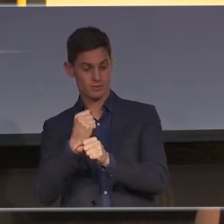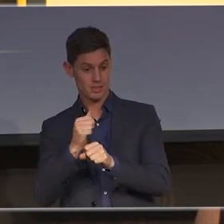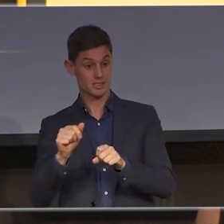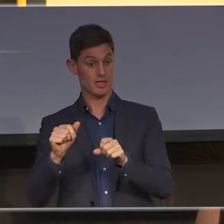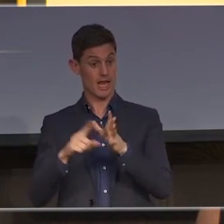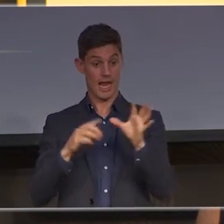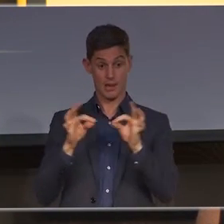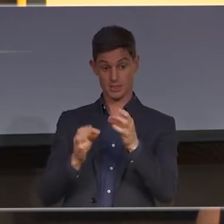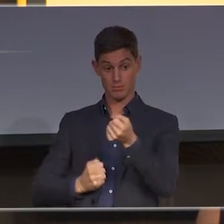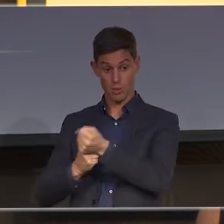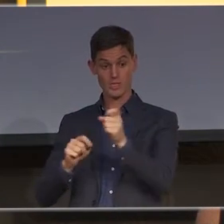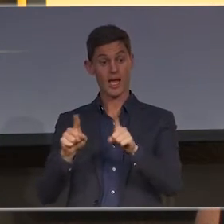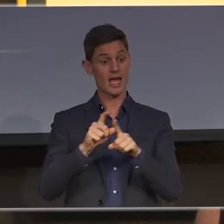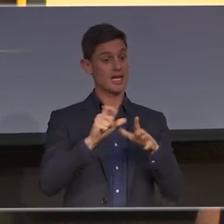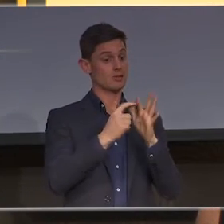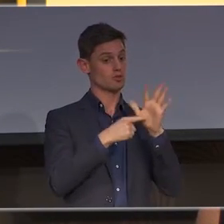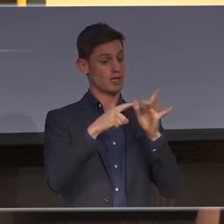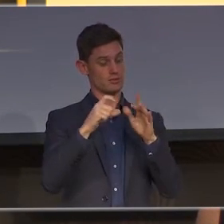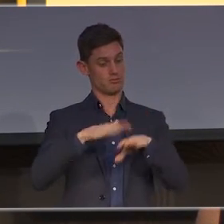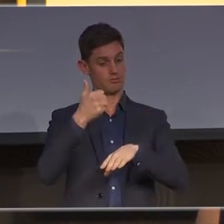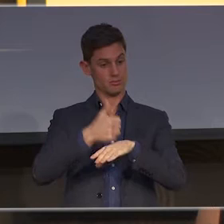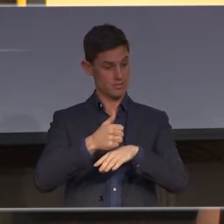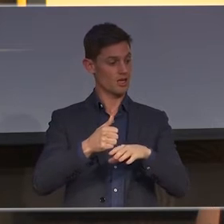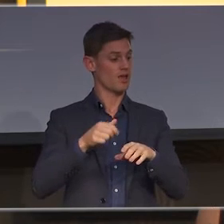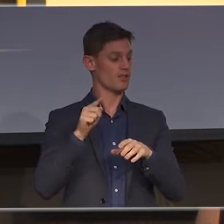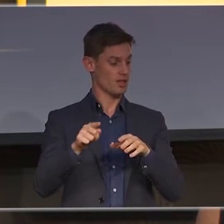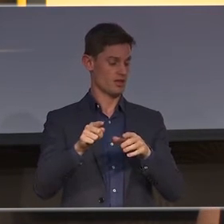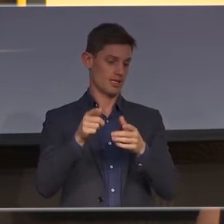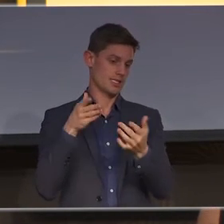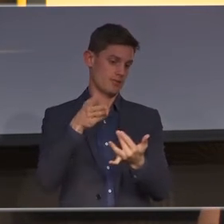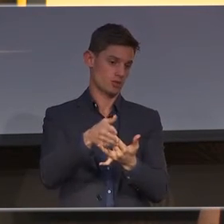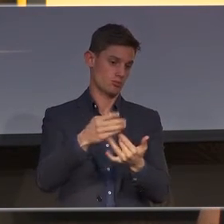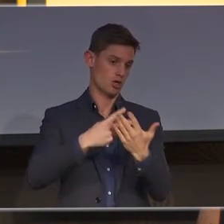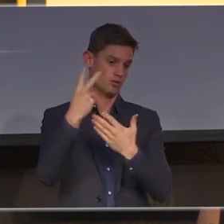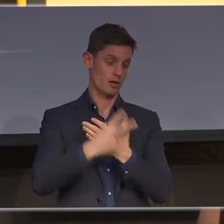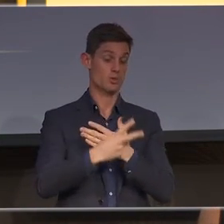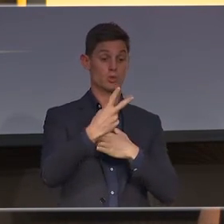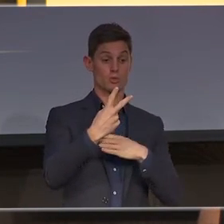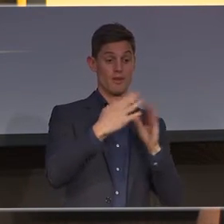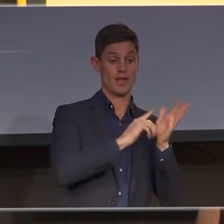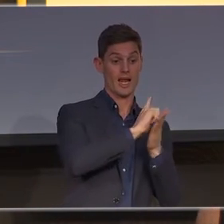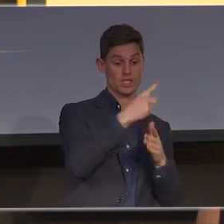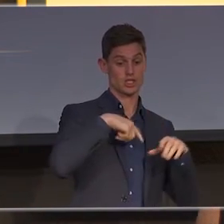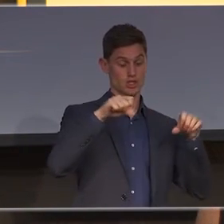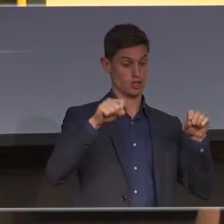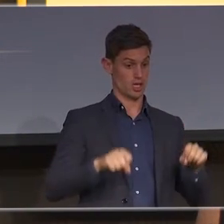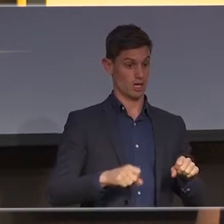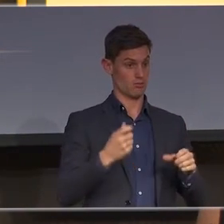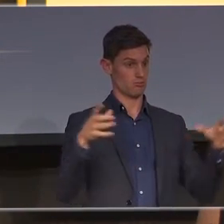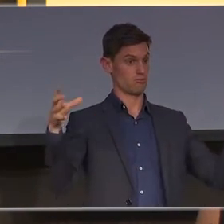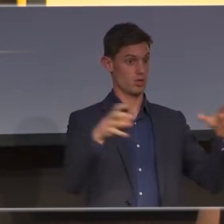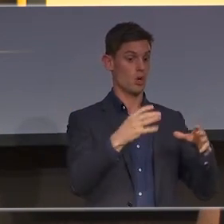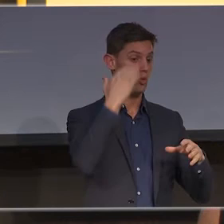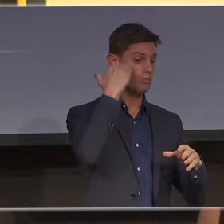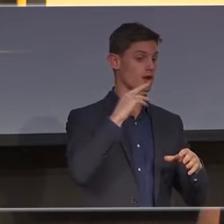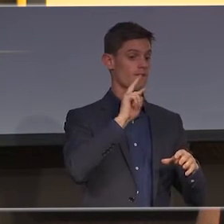of Labor and the Democrats, rolled out the NT intervention. 2 months later, I chaired a public forum organised by Women for